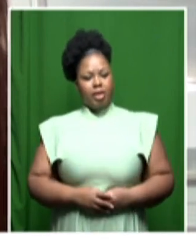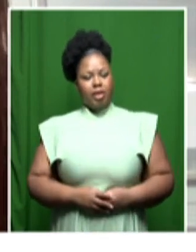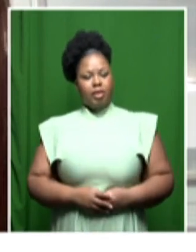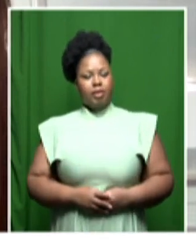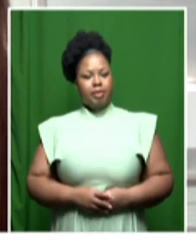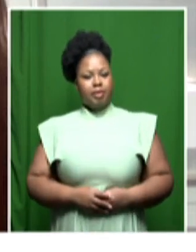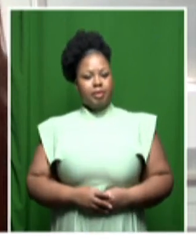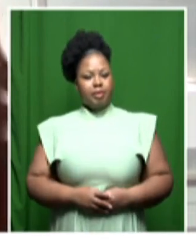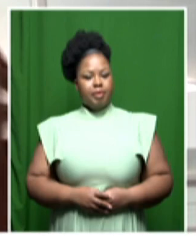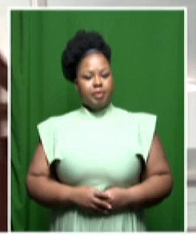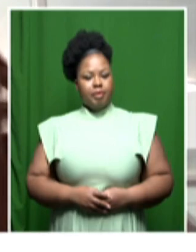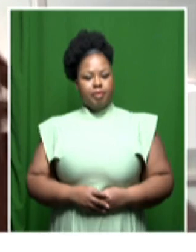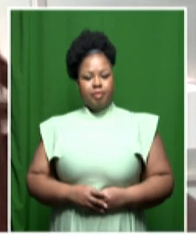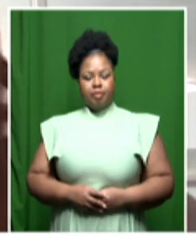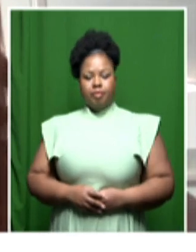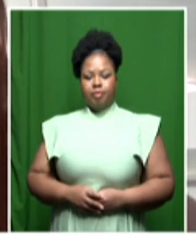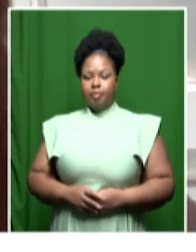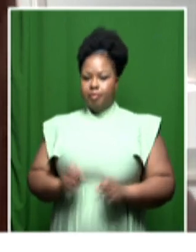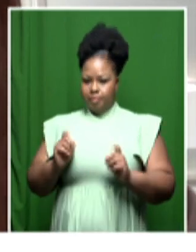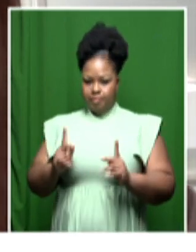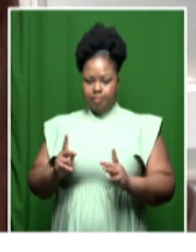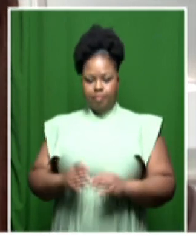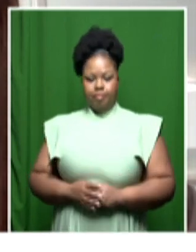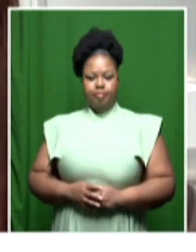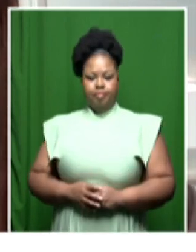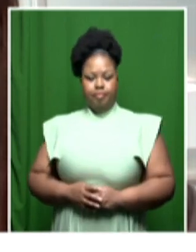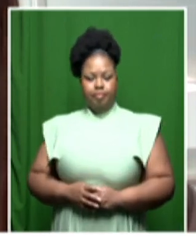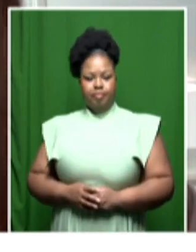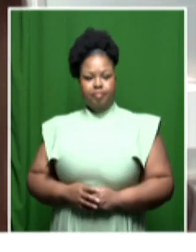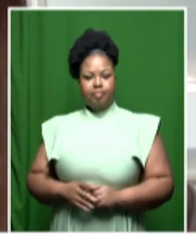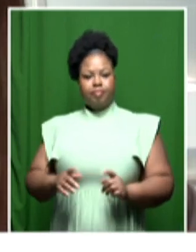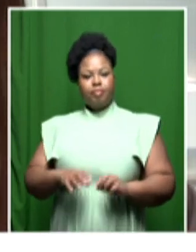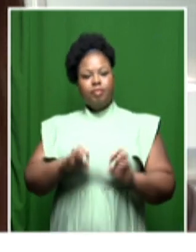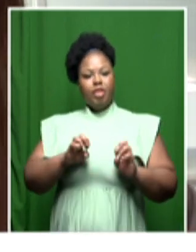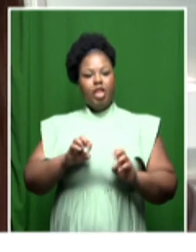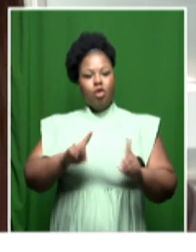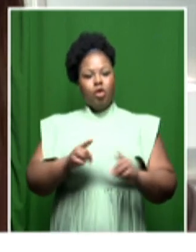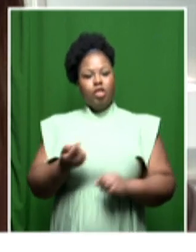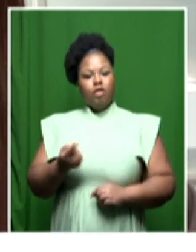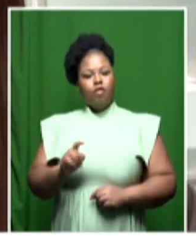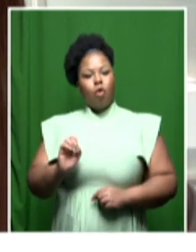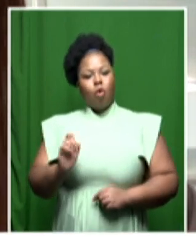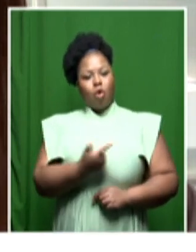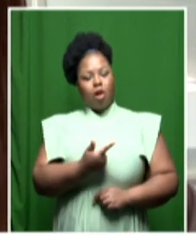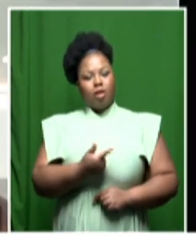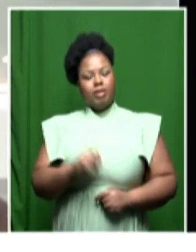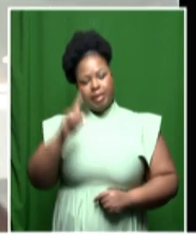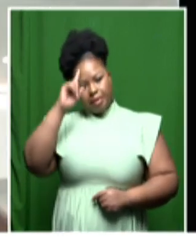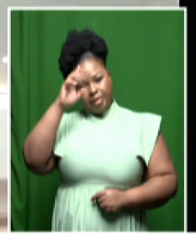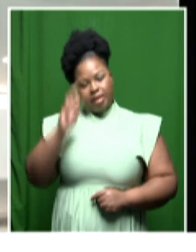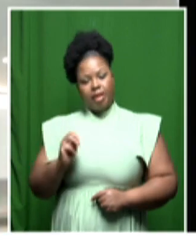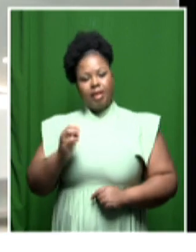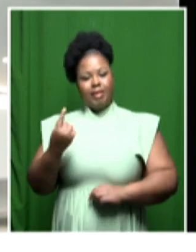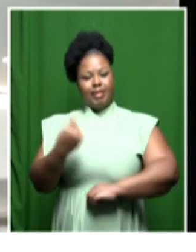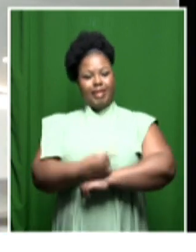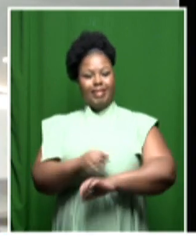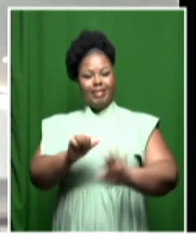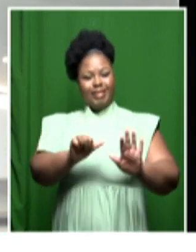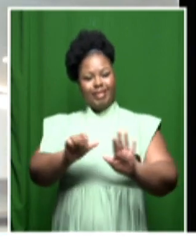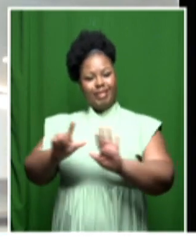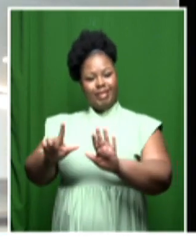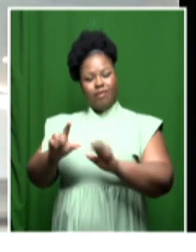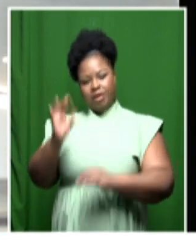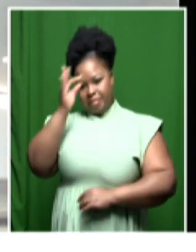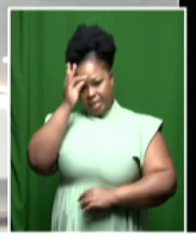initiative going to be working? So the team at EdForAll and Regenesys considered Mandela Day and the 67 minutes and